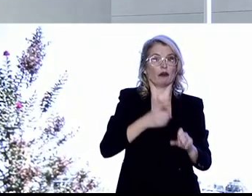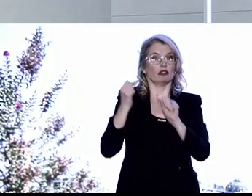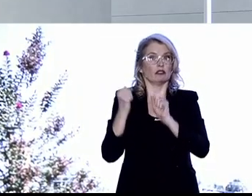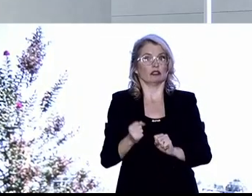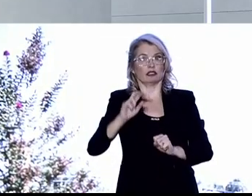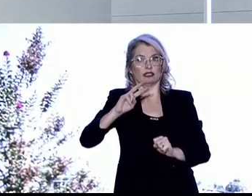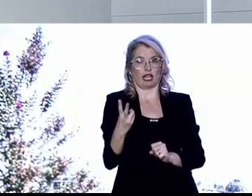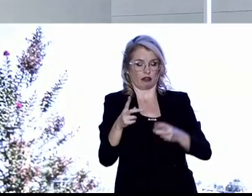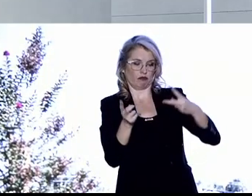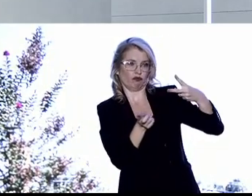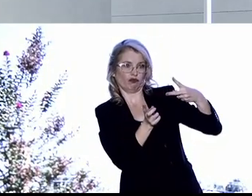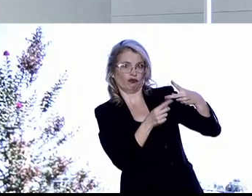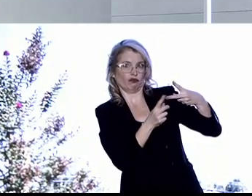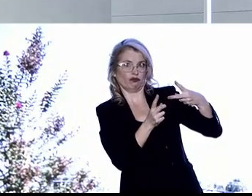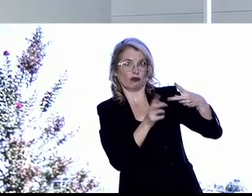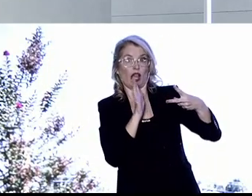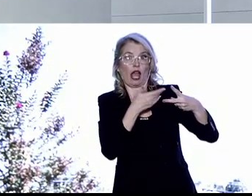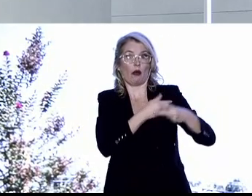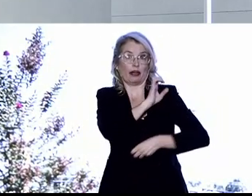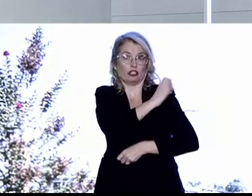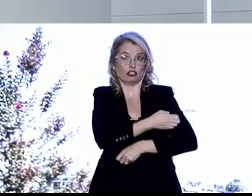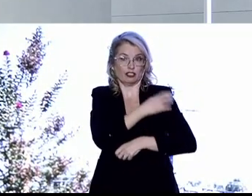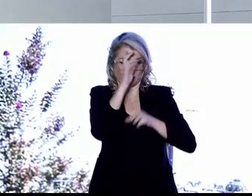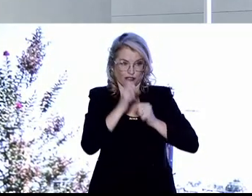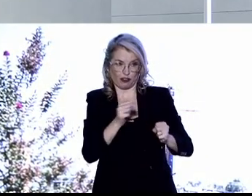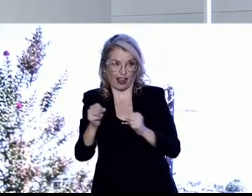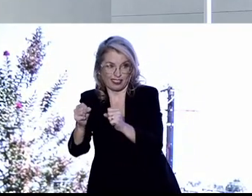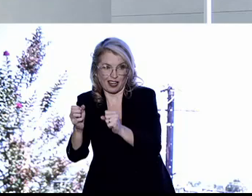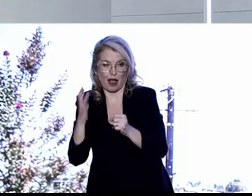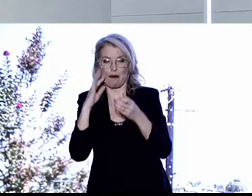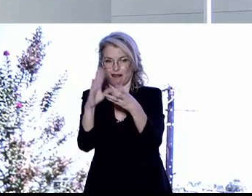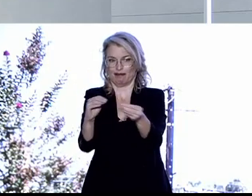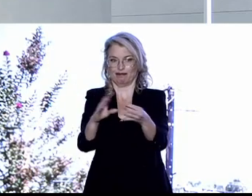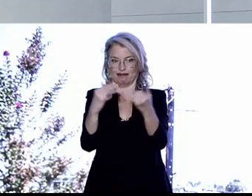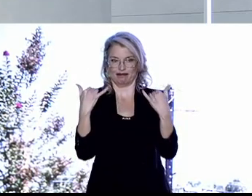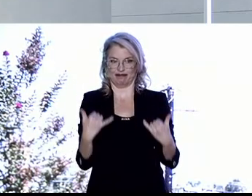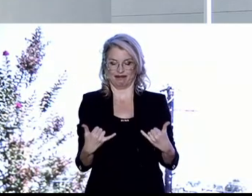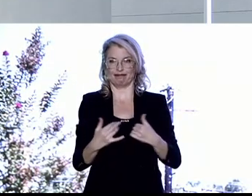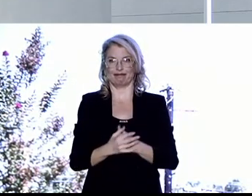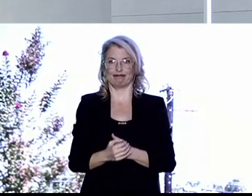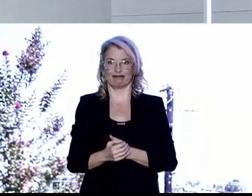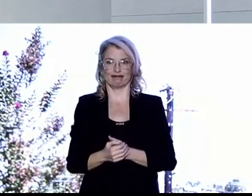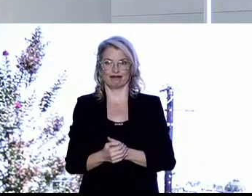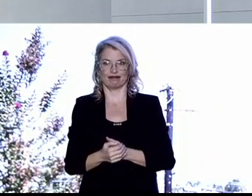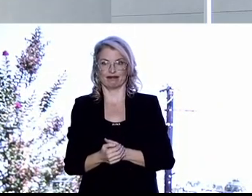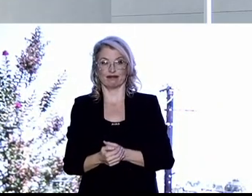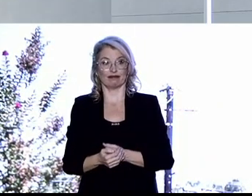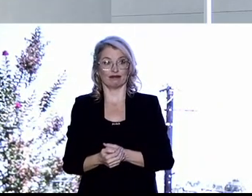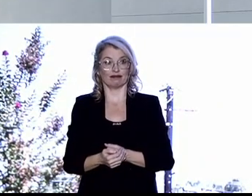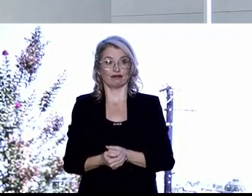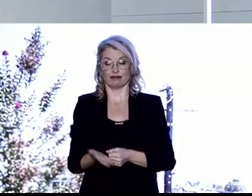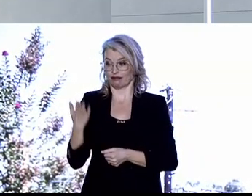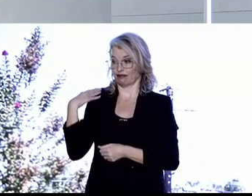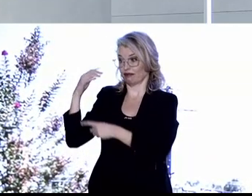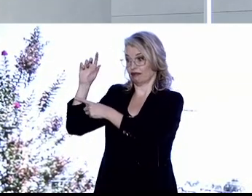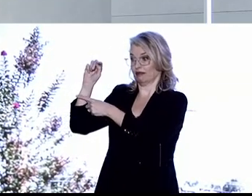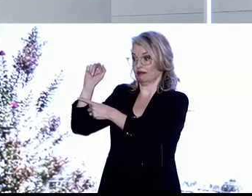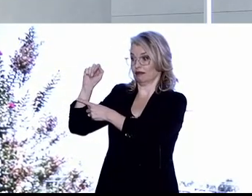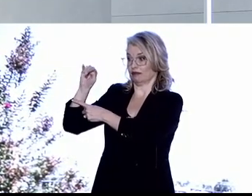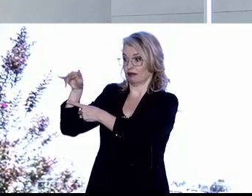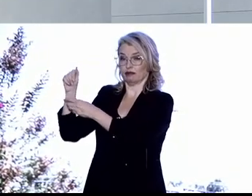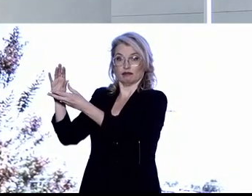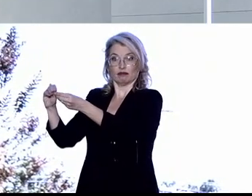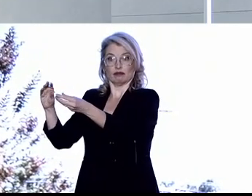to the second prong of our energy strategy, which I'd like to tell you about now. As Tanya